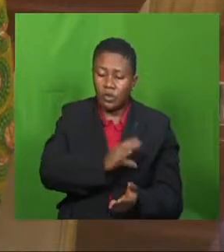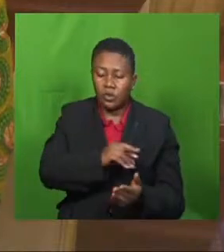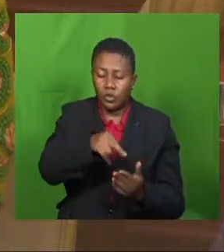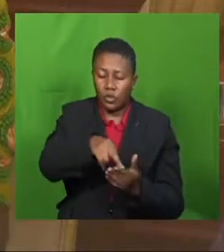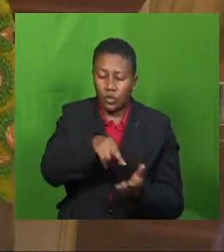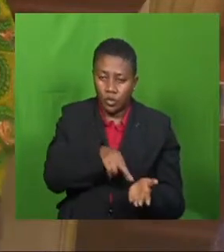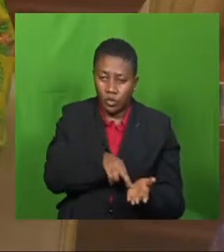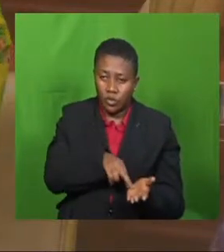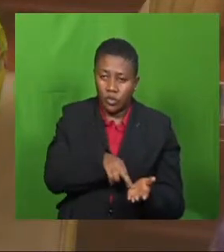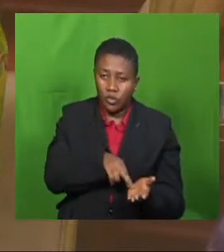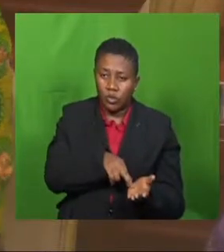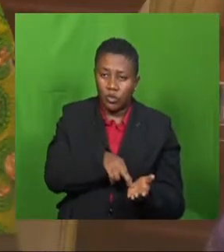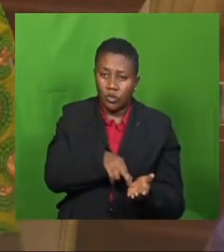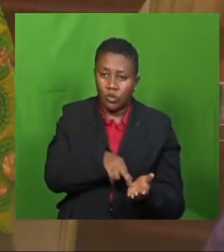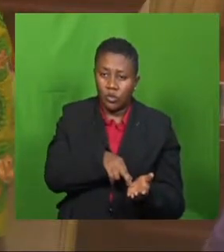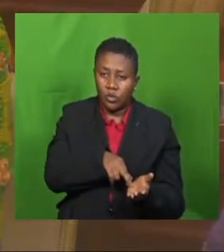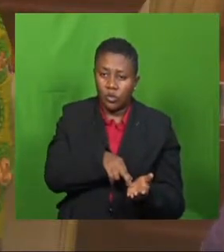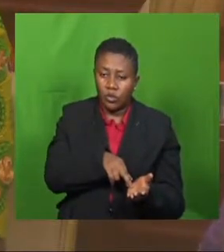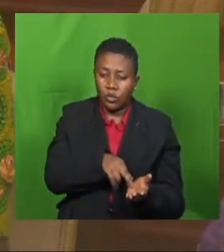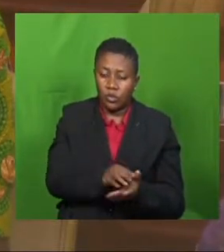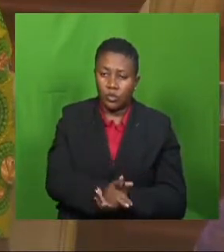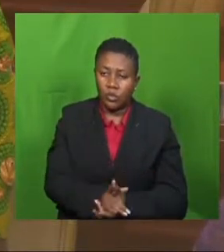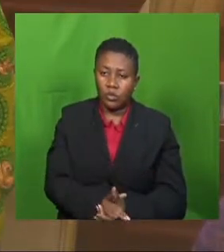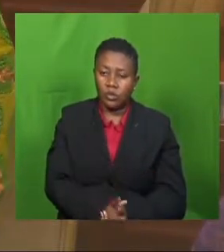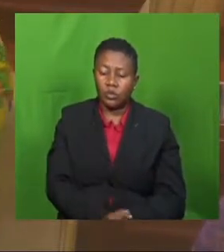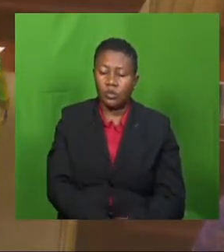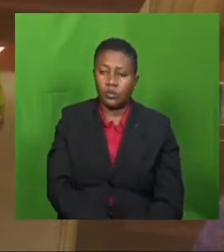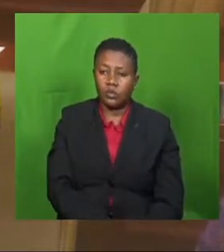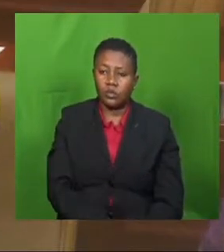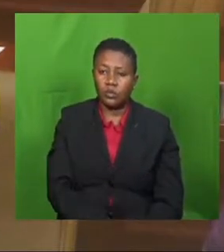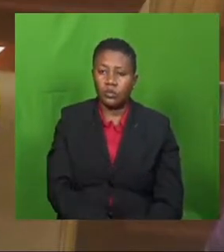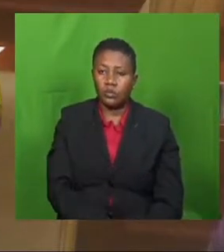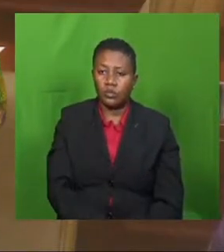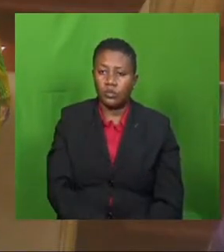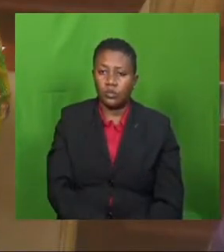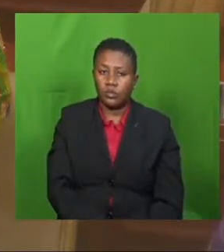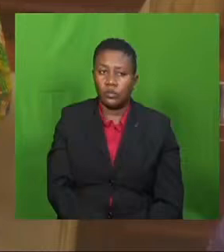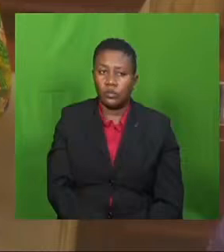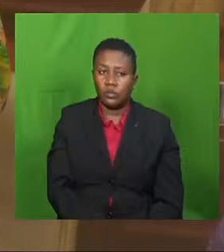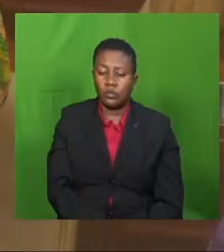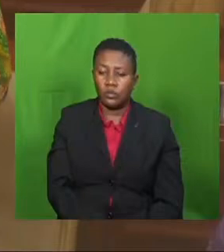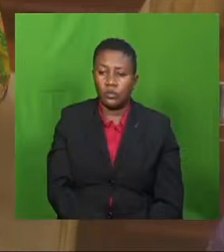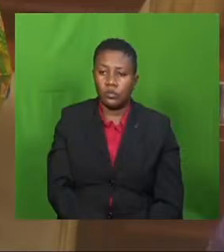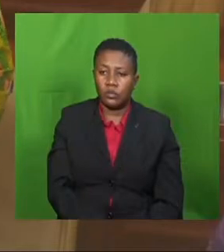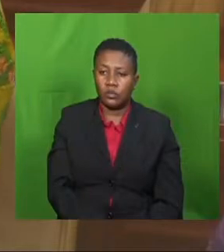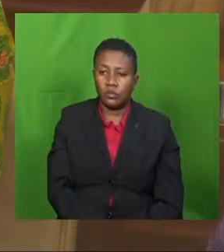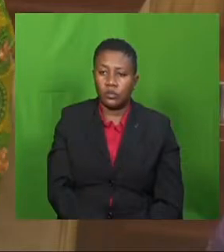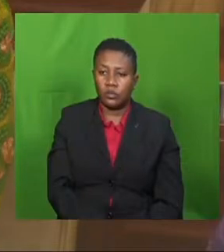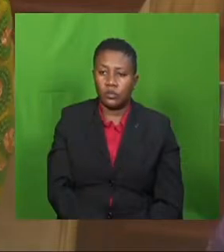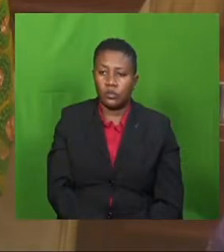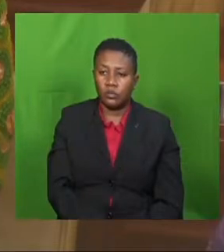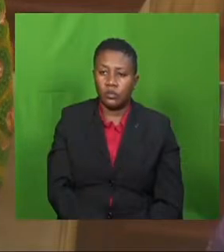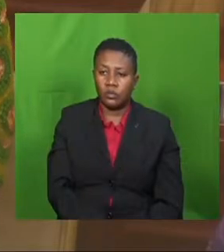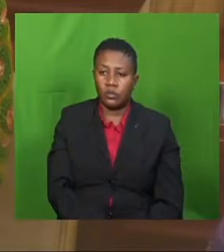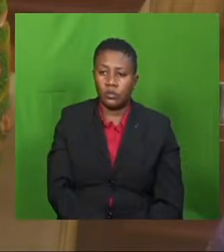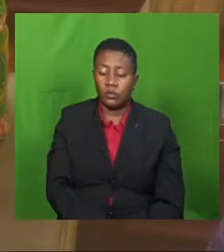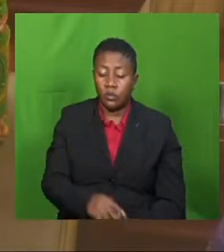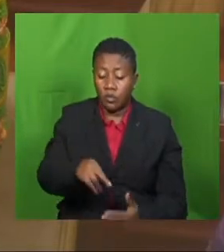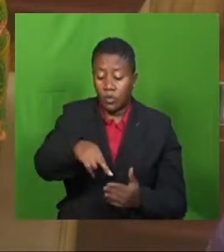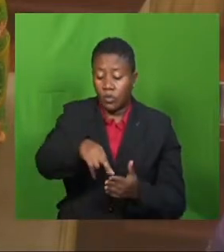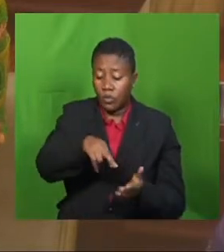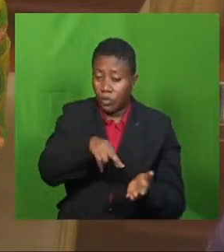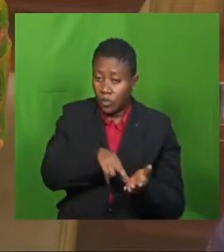and I urge the Health Department to capture the entire report as having been read. Mr. Speaker, this is a report of a